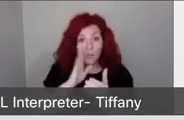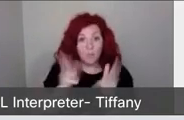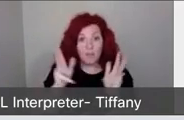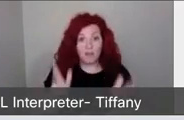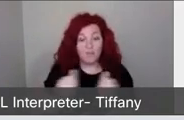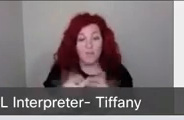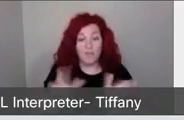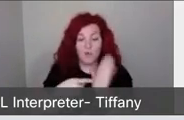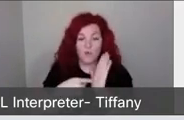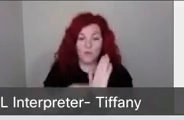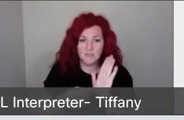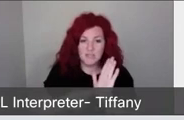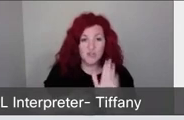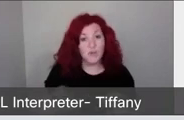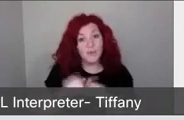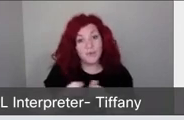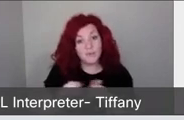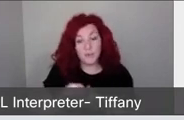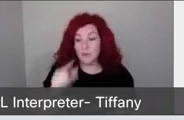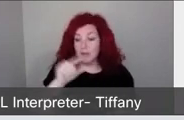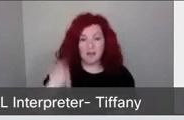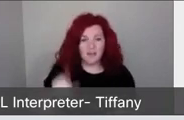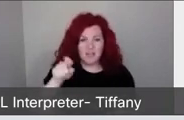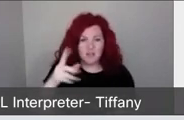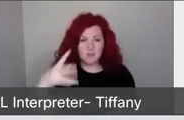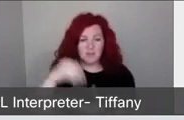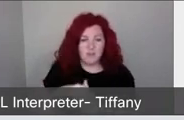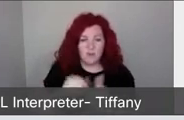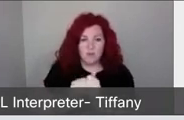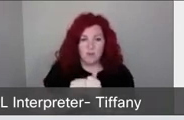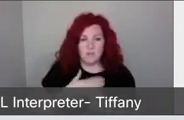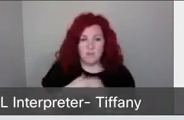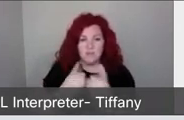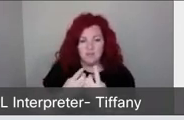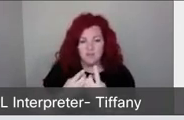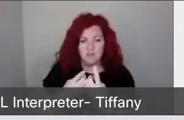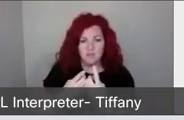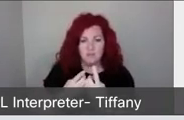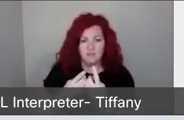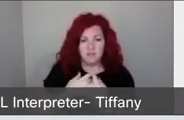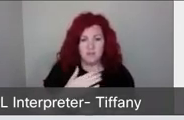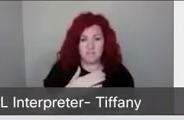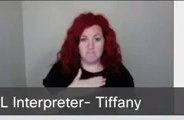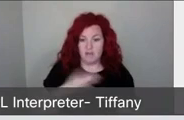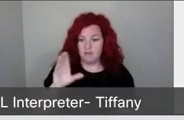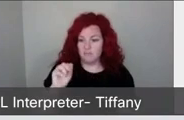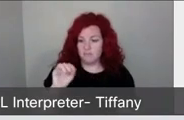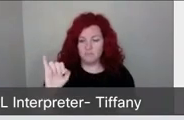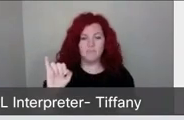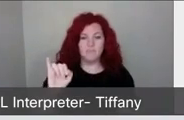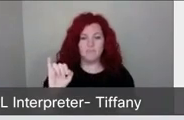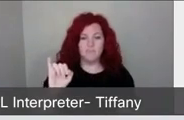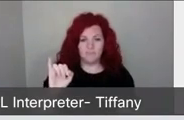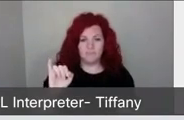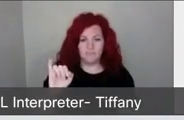without representation. Also, Glendale needs to be included with my district. That is my community of interest. That